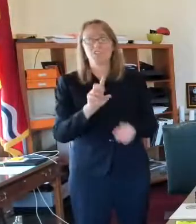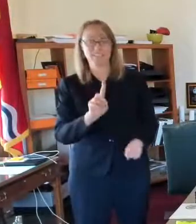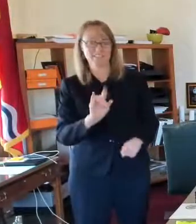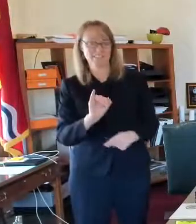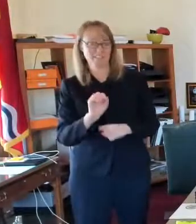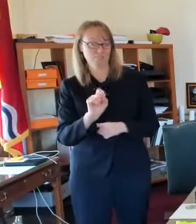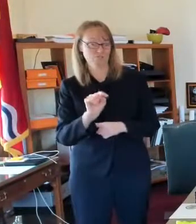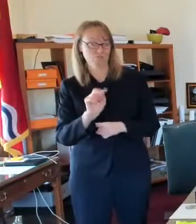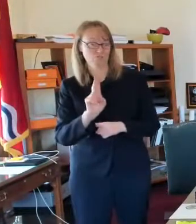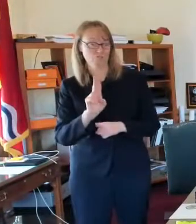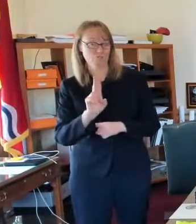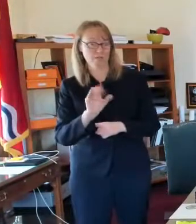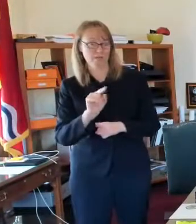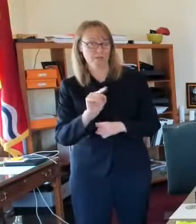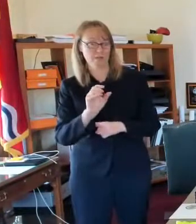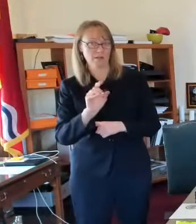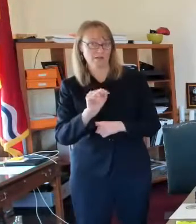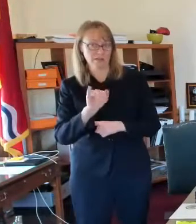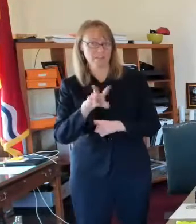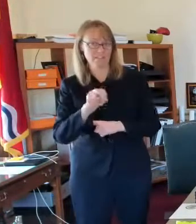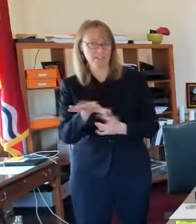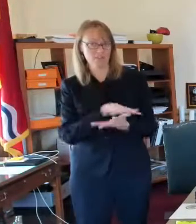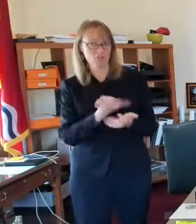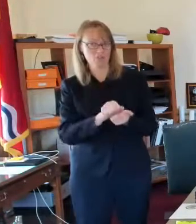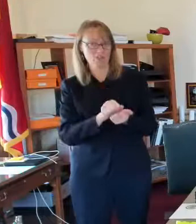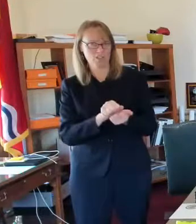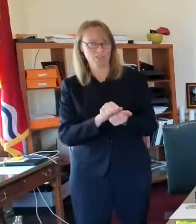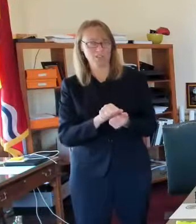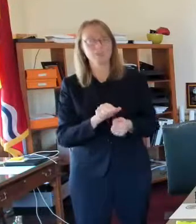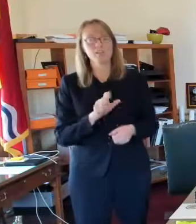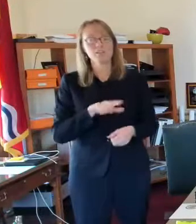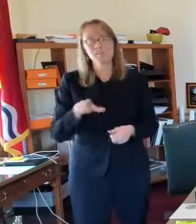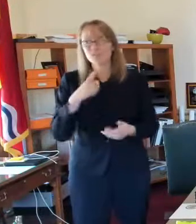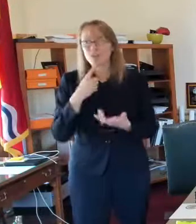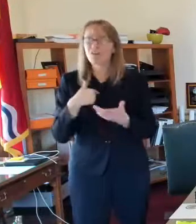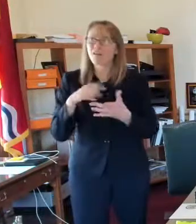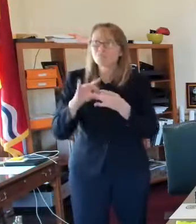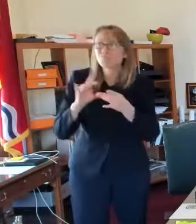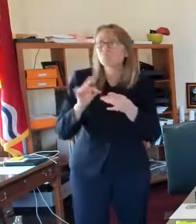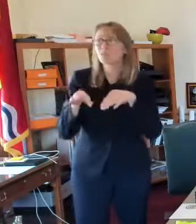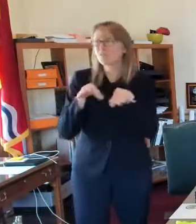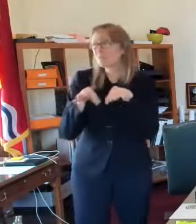can't evict them, but actually you can, because there are